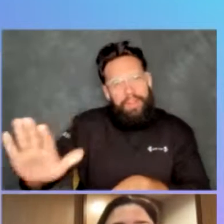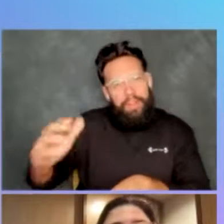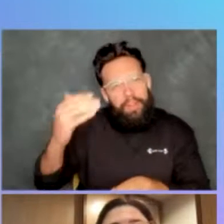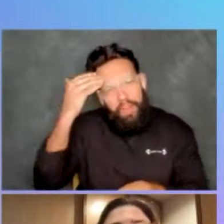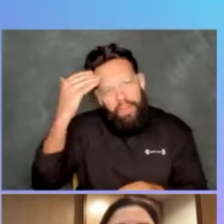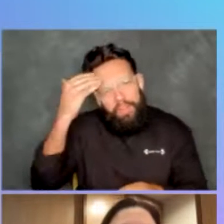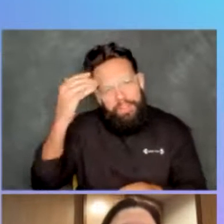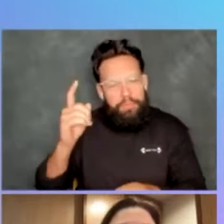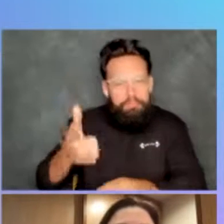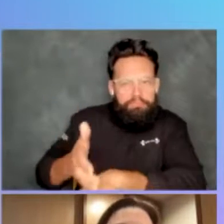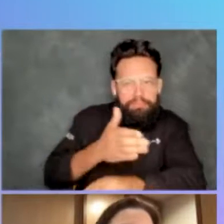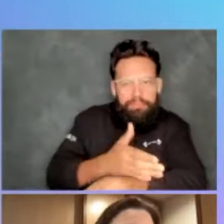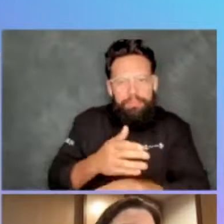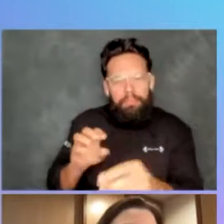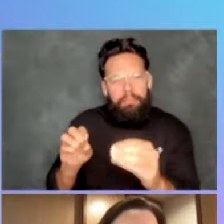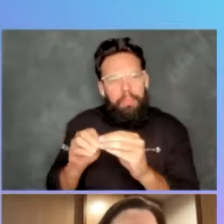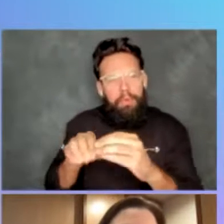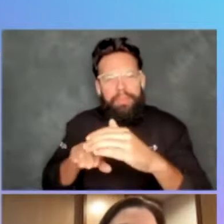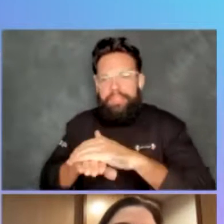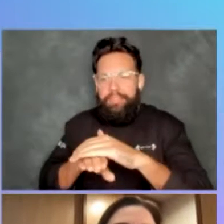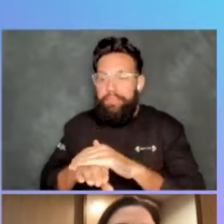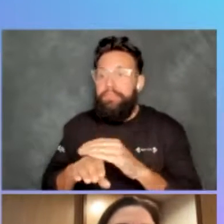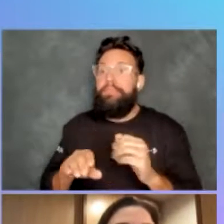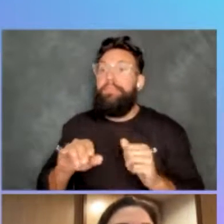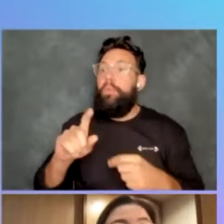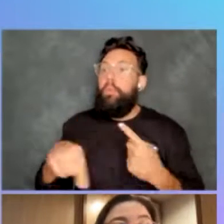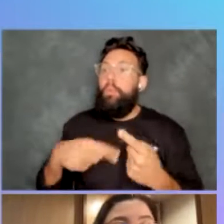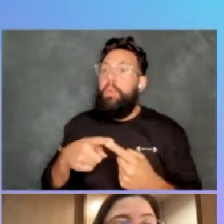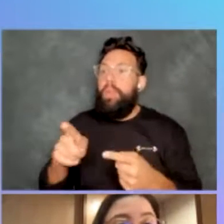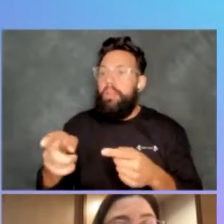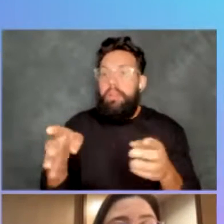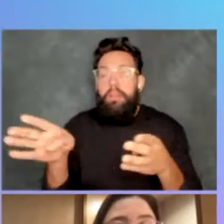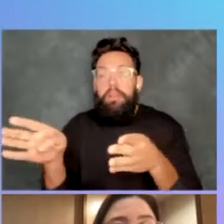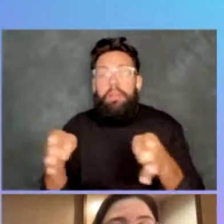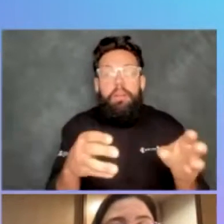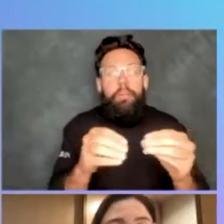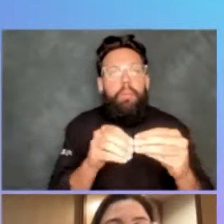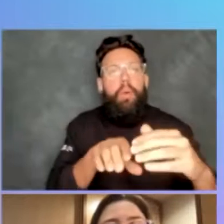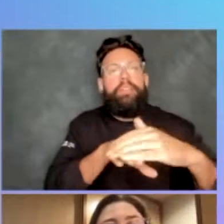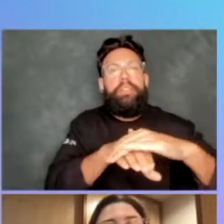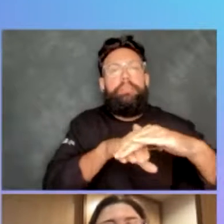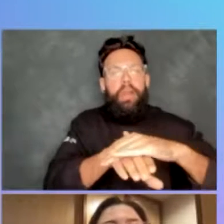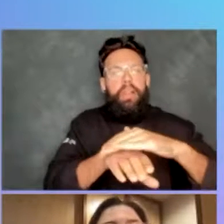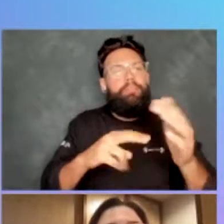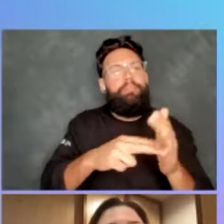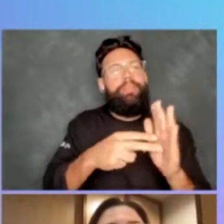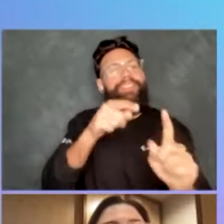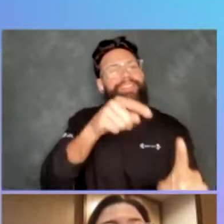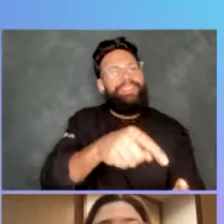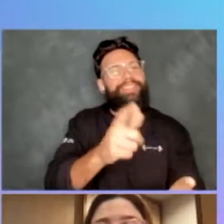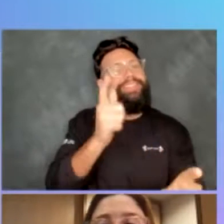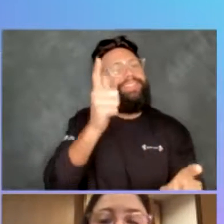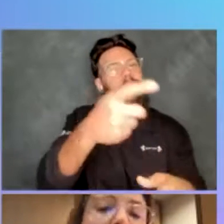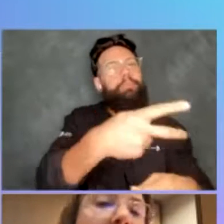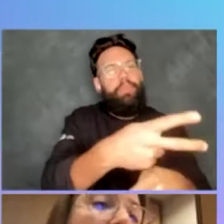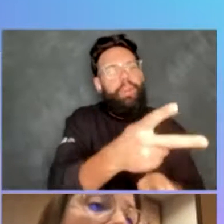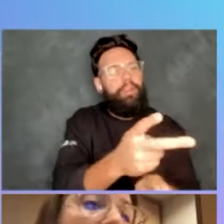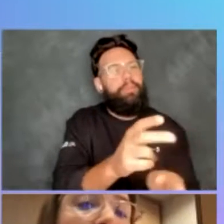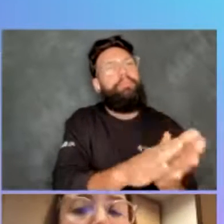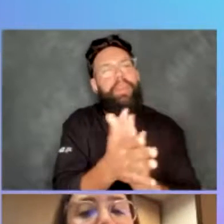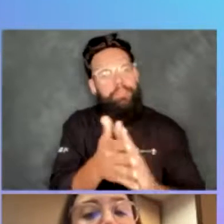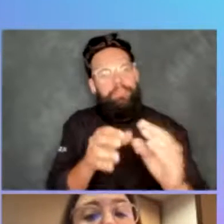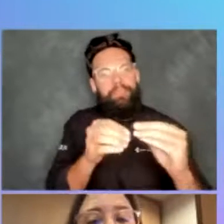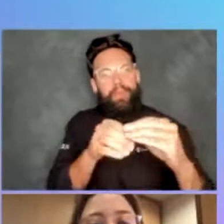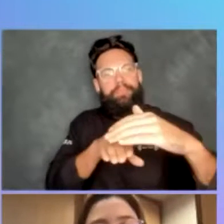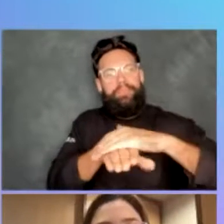start making their designs and their builds accessible, the product will start to be more accessible. And all of this can